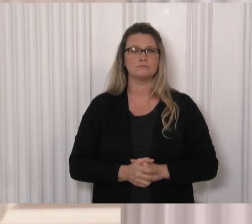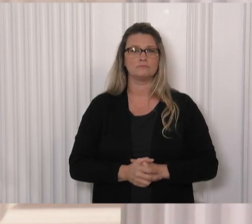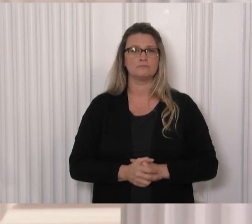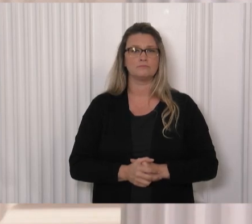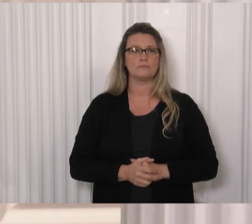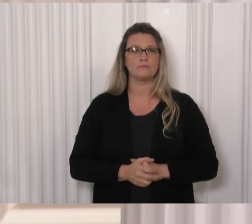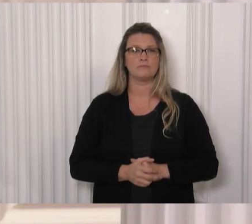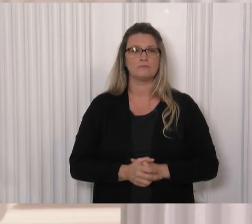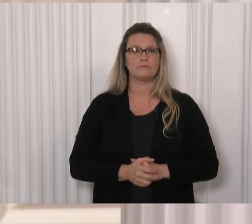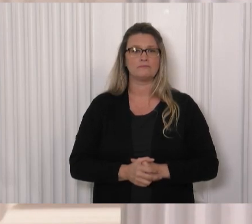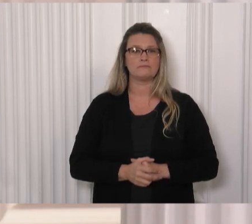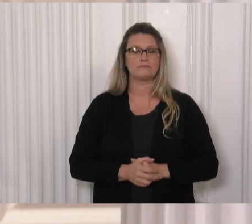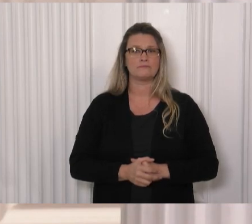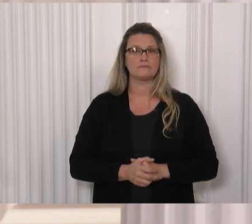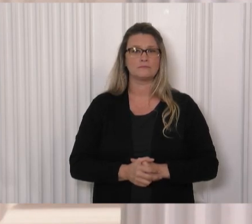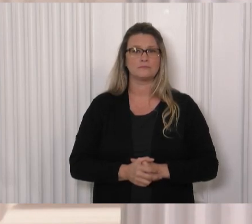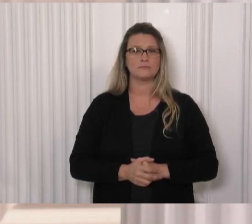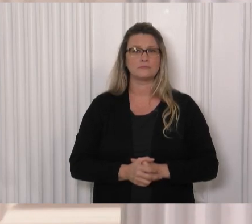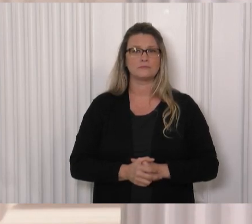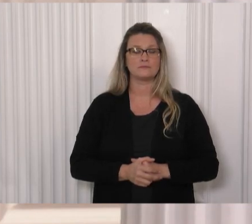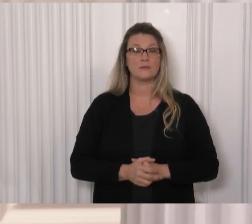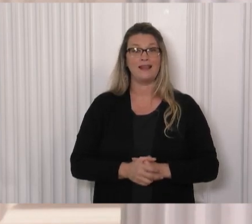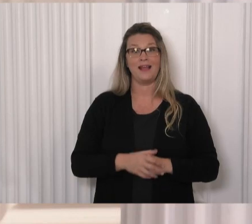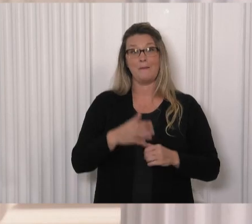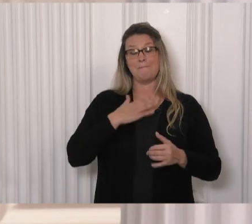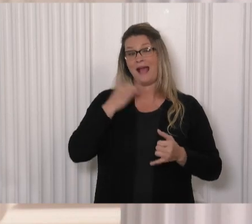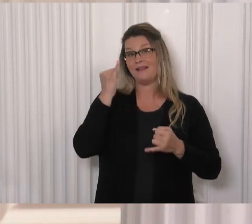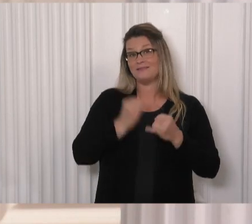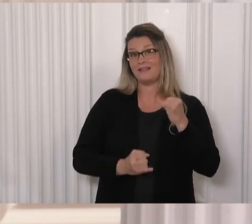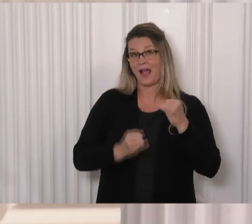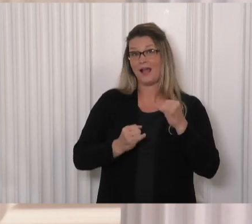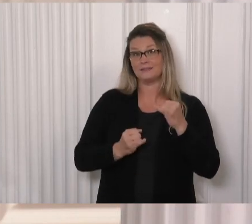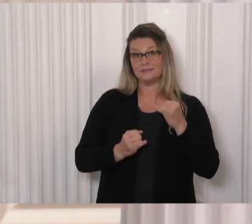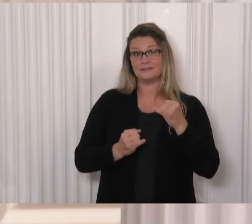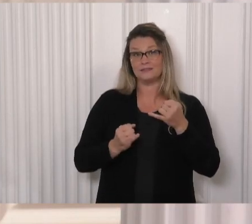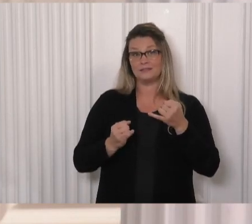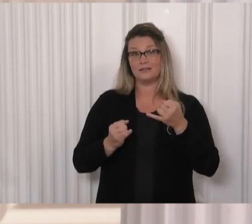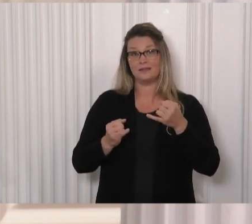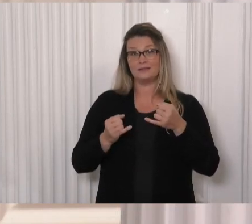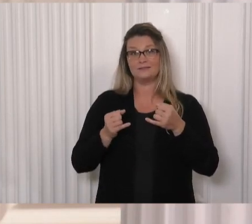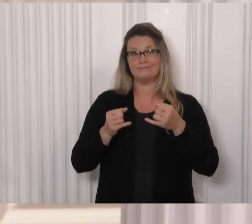last thing that I have on this kind of bullet list is just this, is